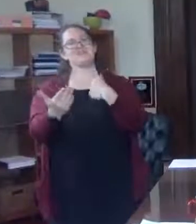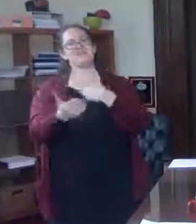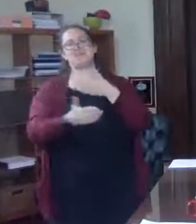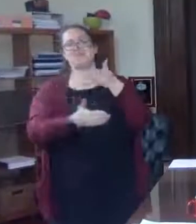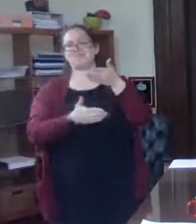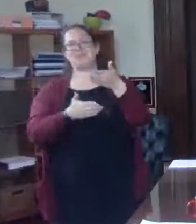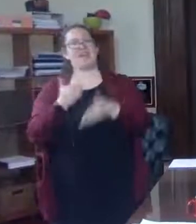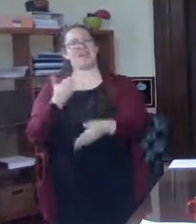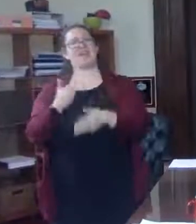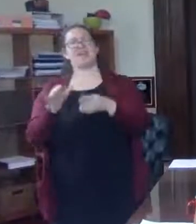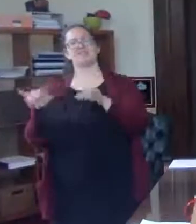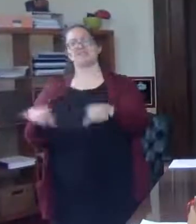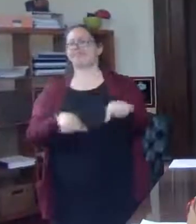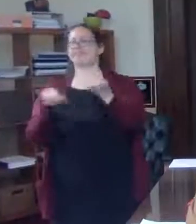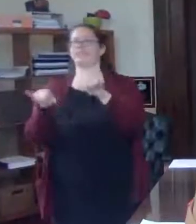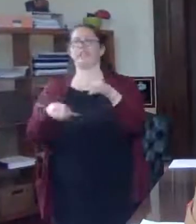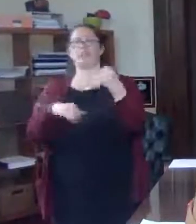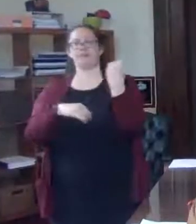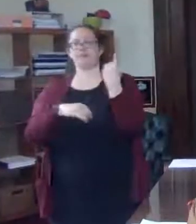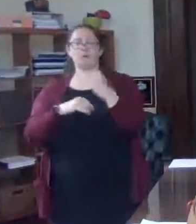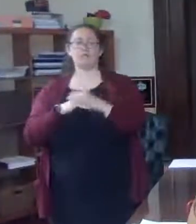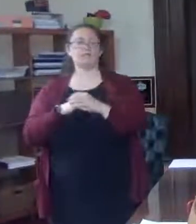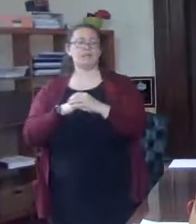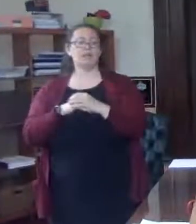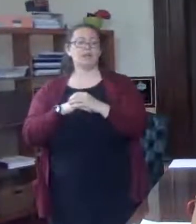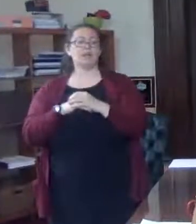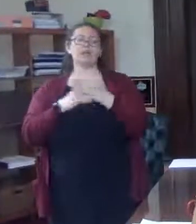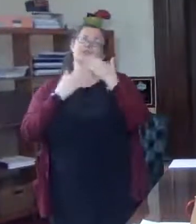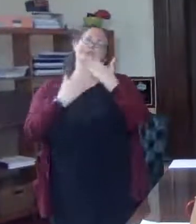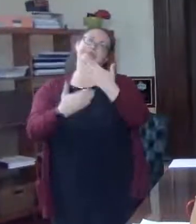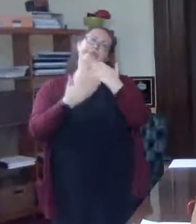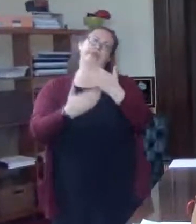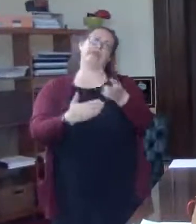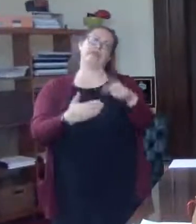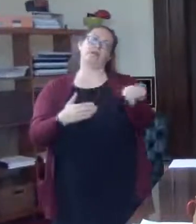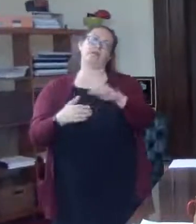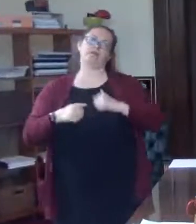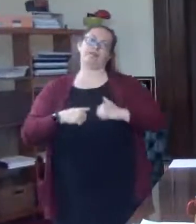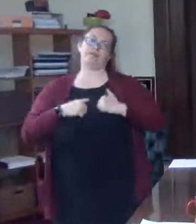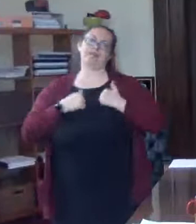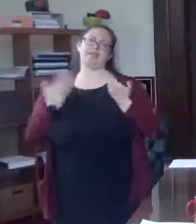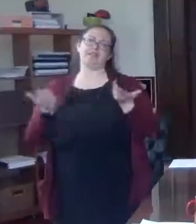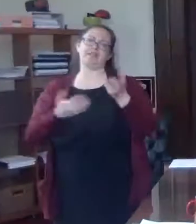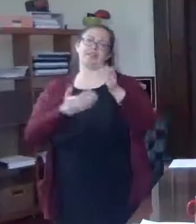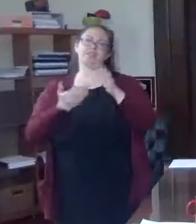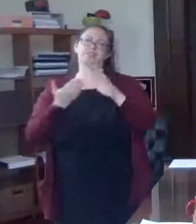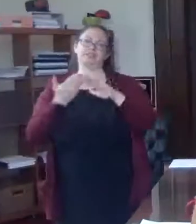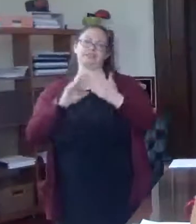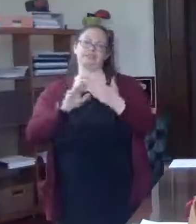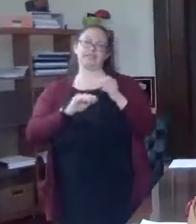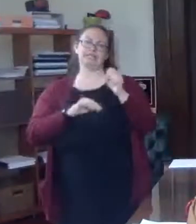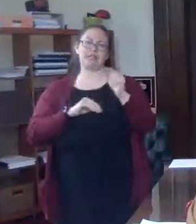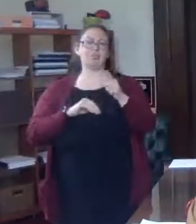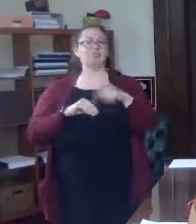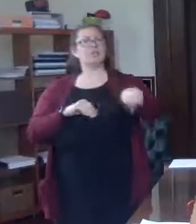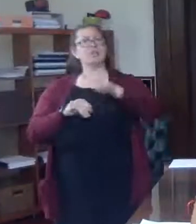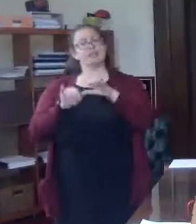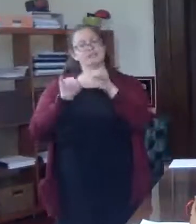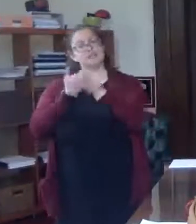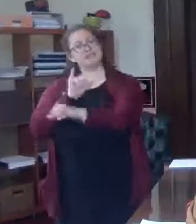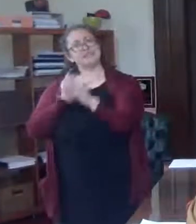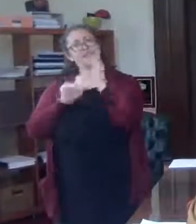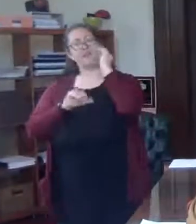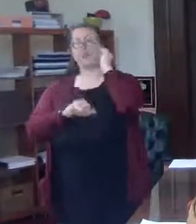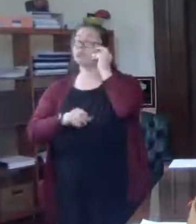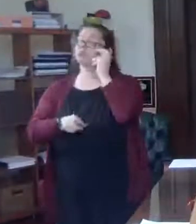always wrap up, which is to thank all of the residents of the city of St. Louis who are staying at home.